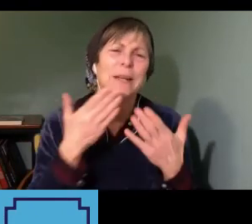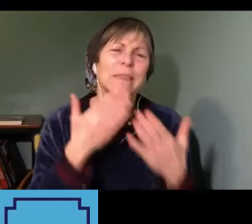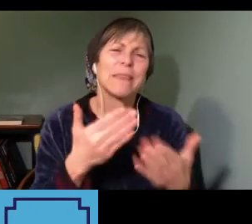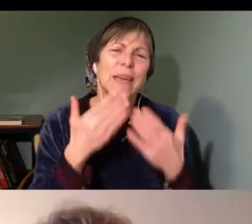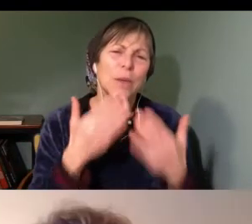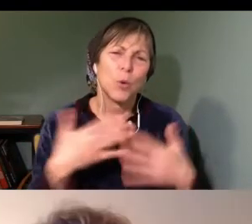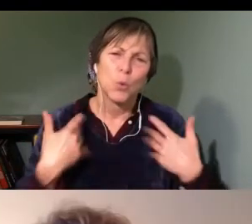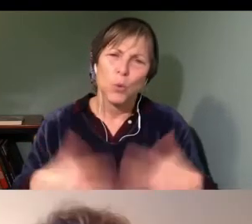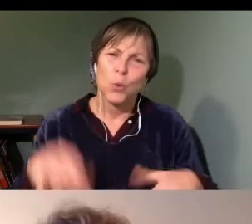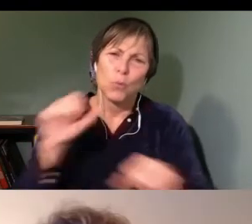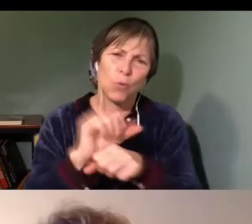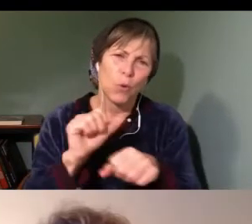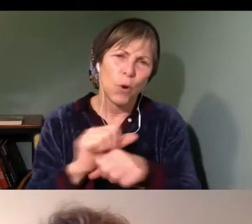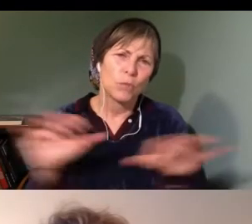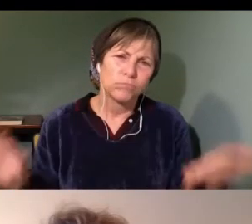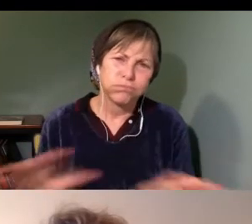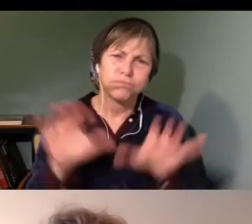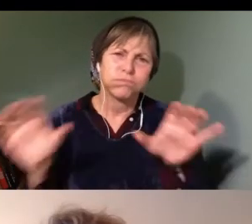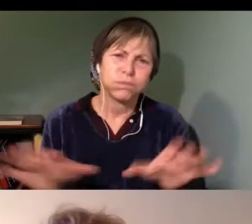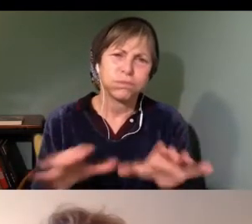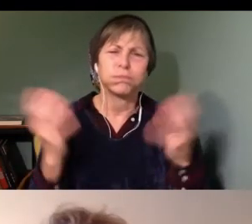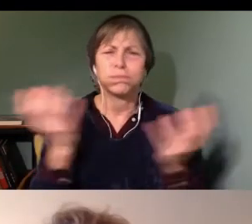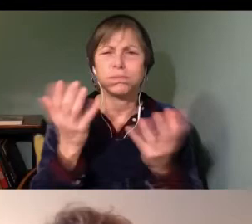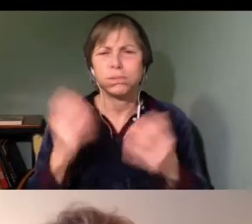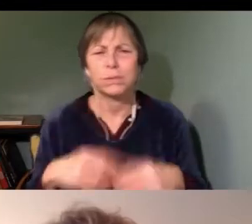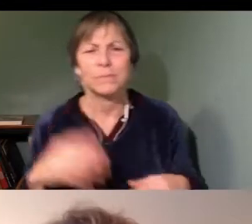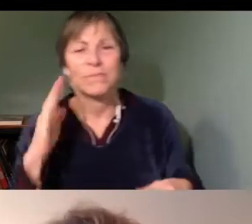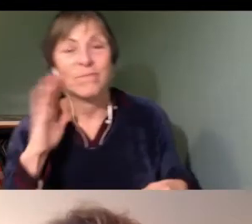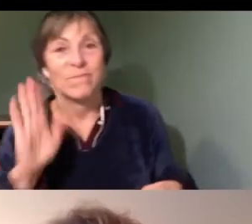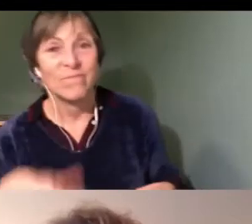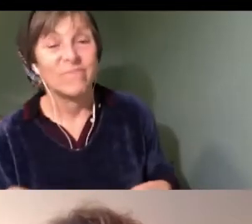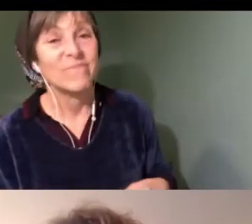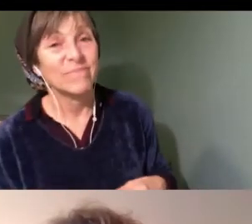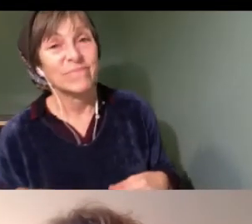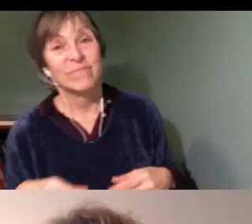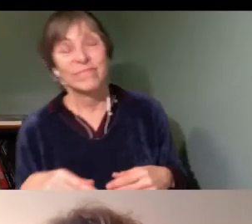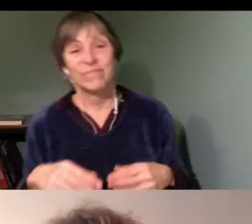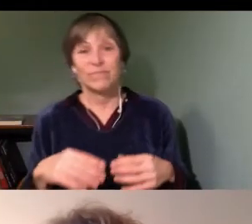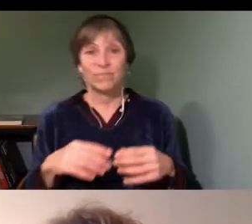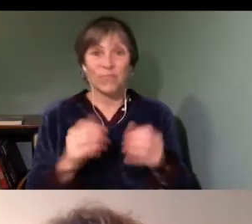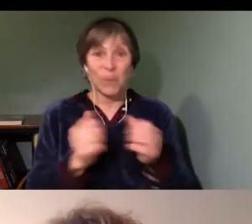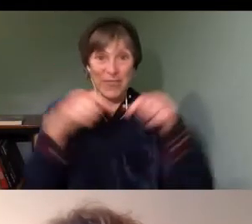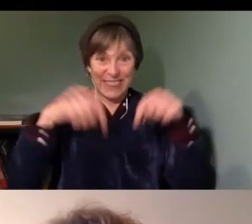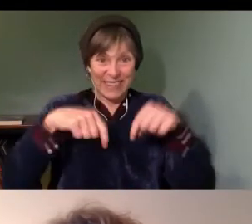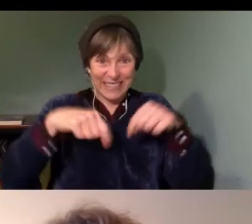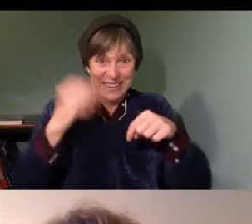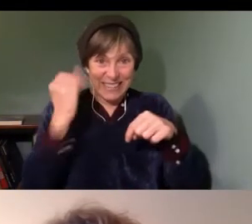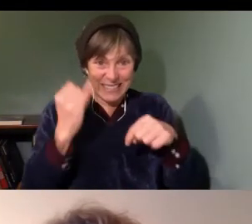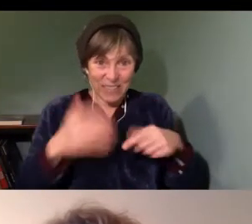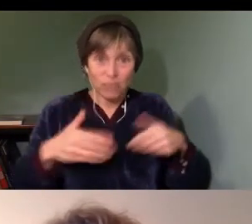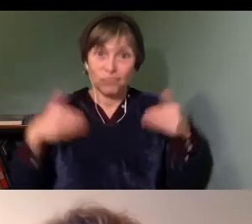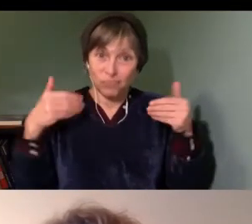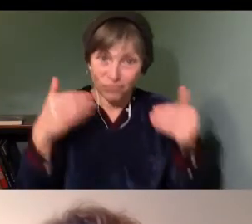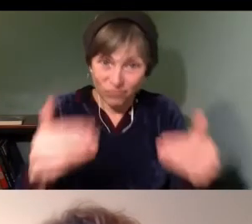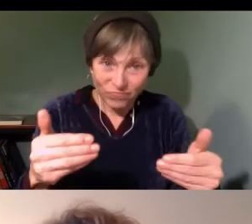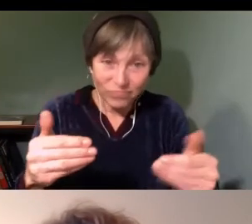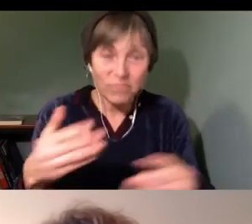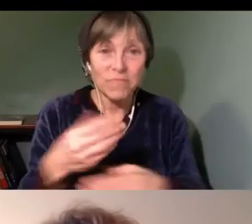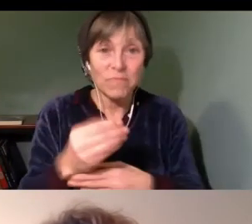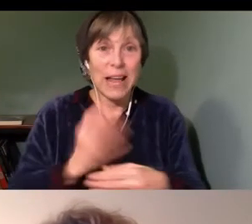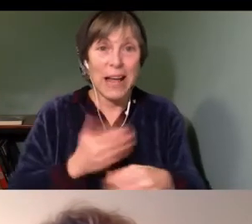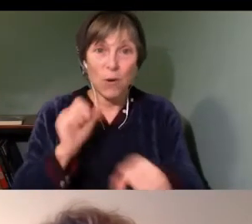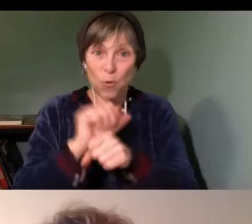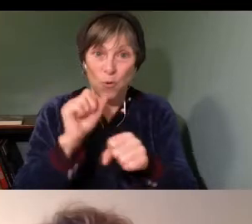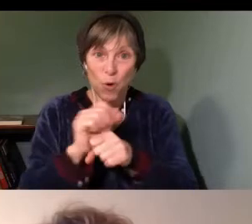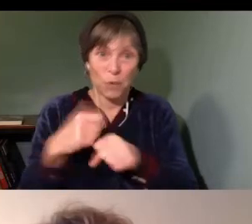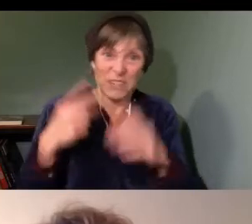it's just i mean as we move forward with this and the the the the work that we need to